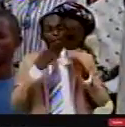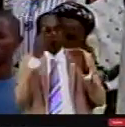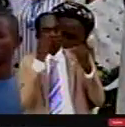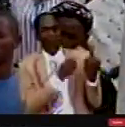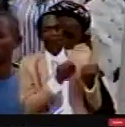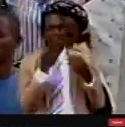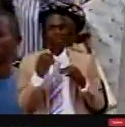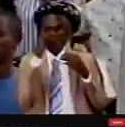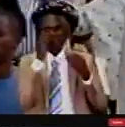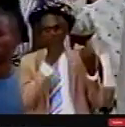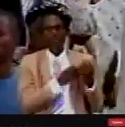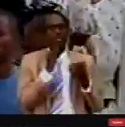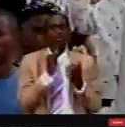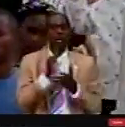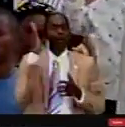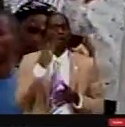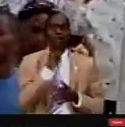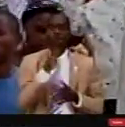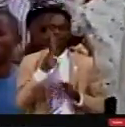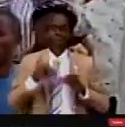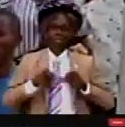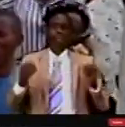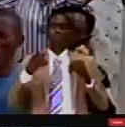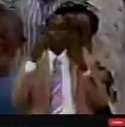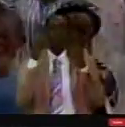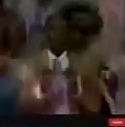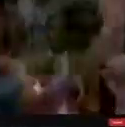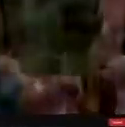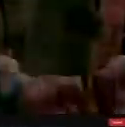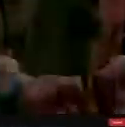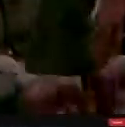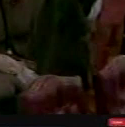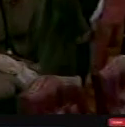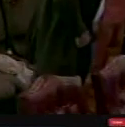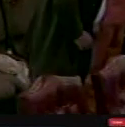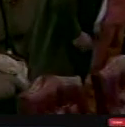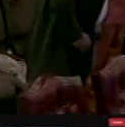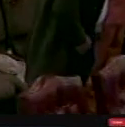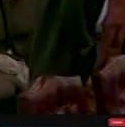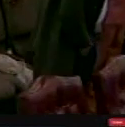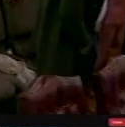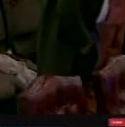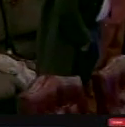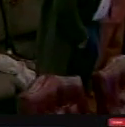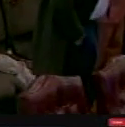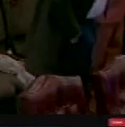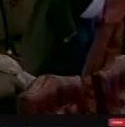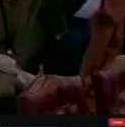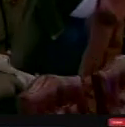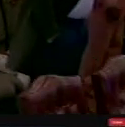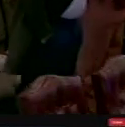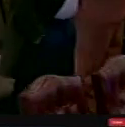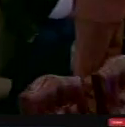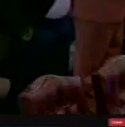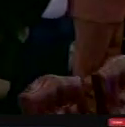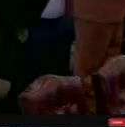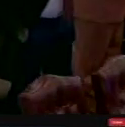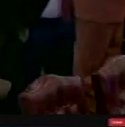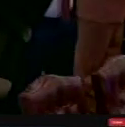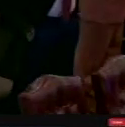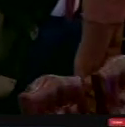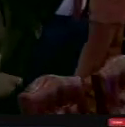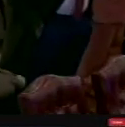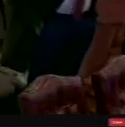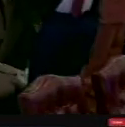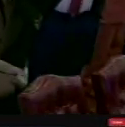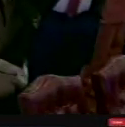denied the power of the Holy Ghost is the baptismal measure will come upon your life and then you'll find the